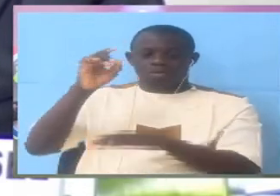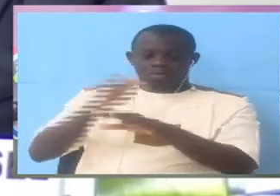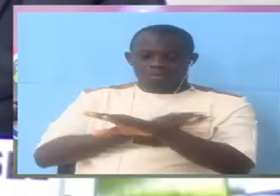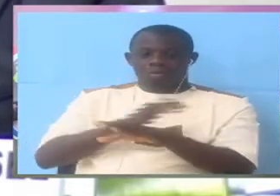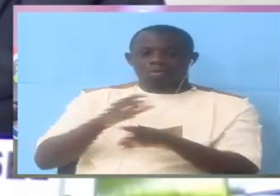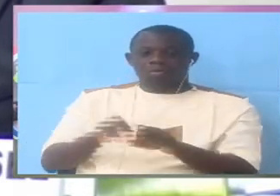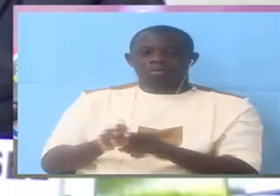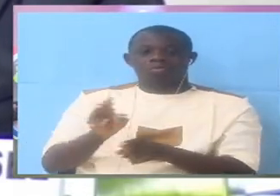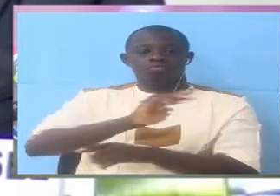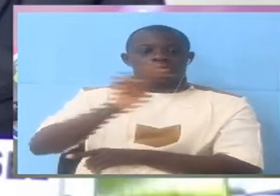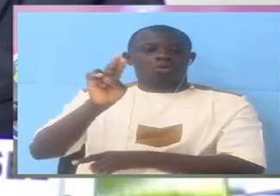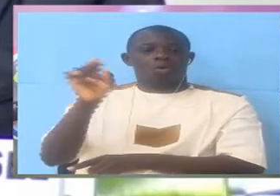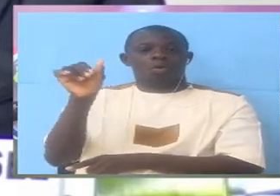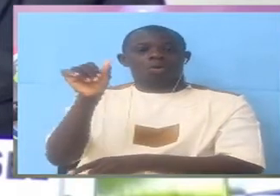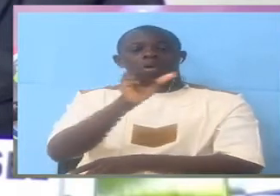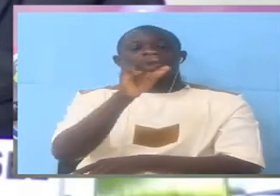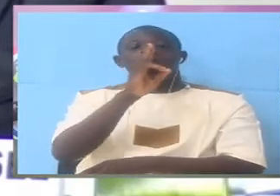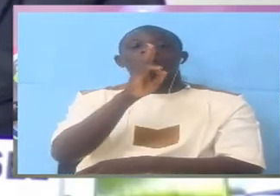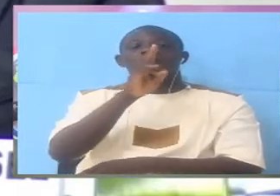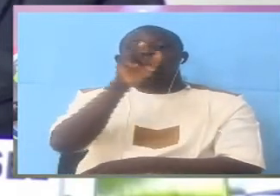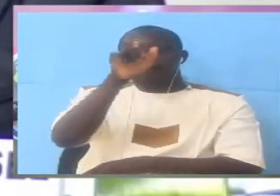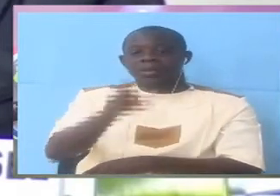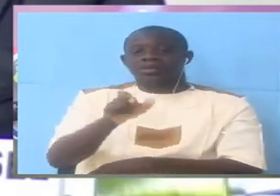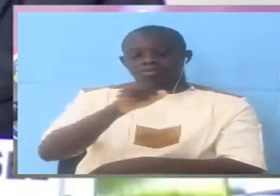by none other than him.